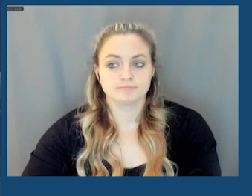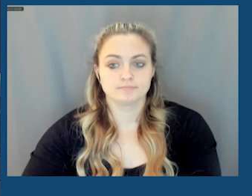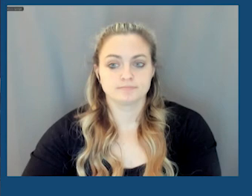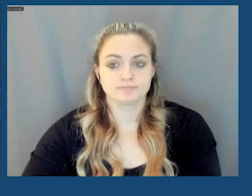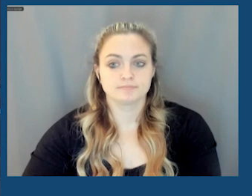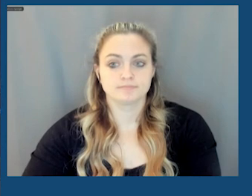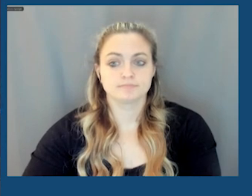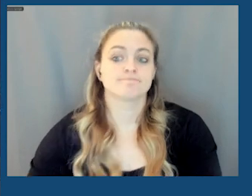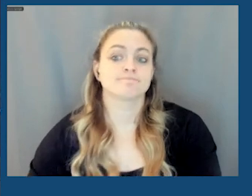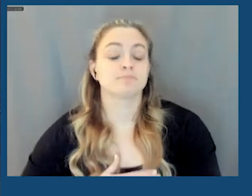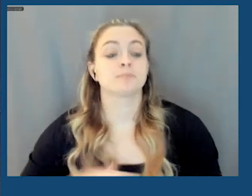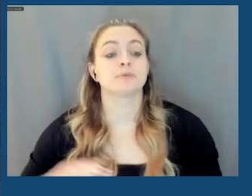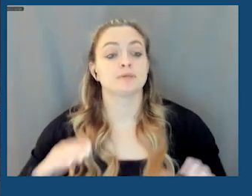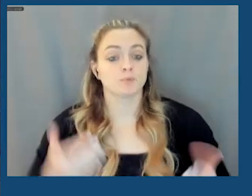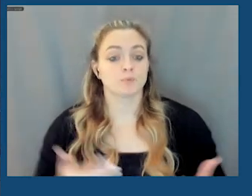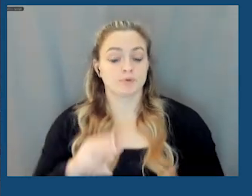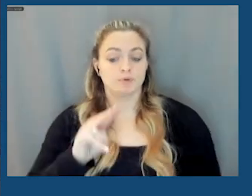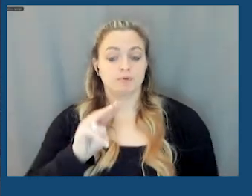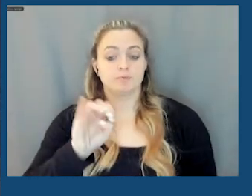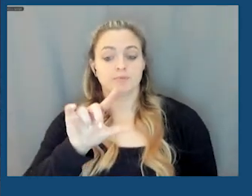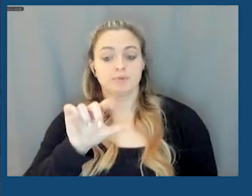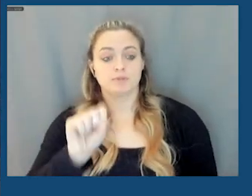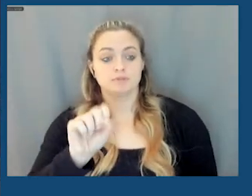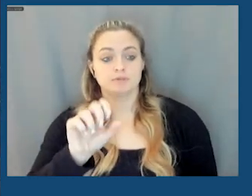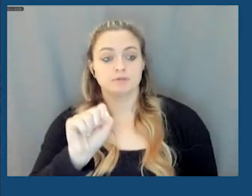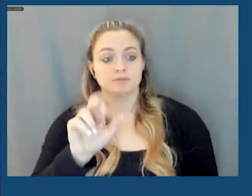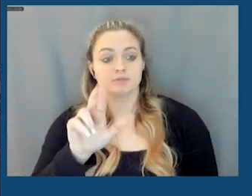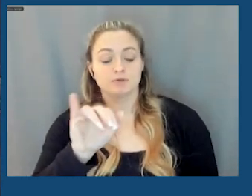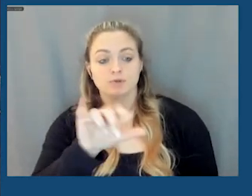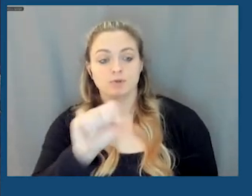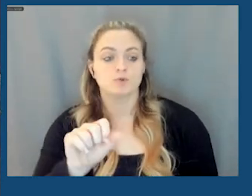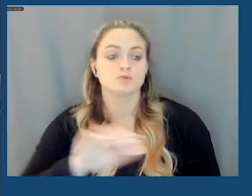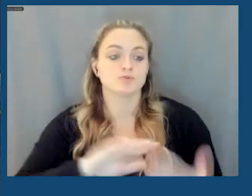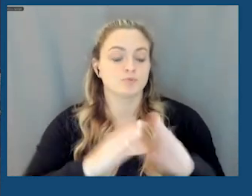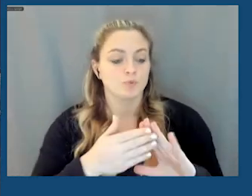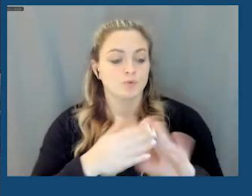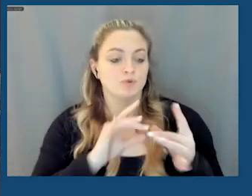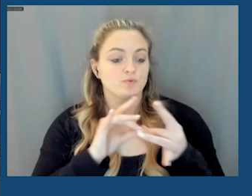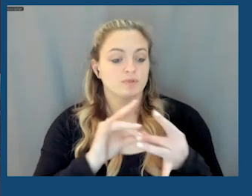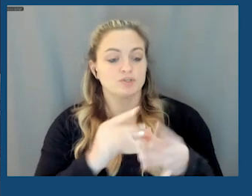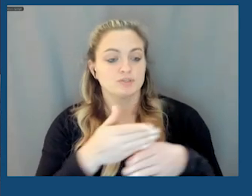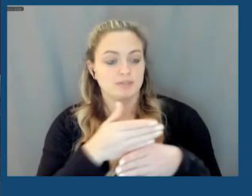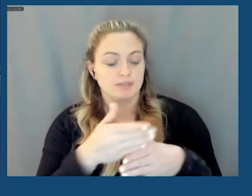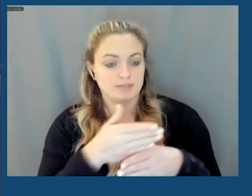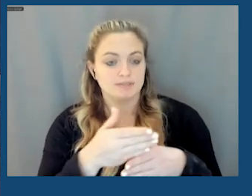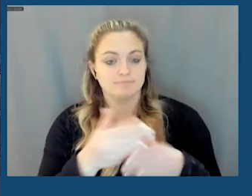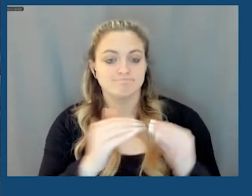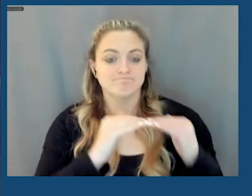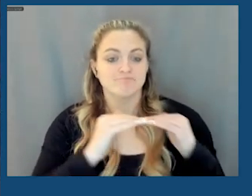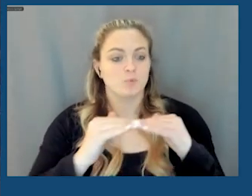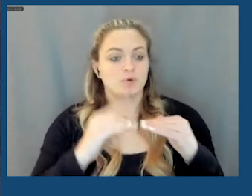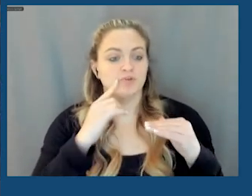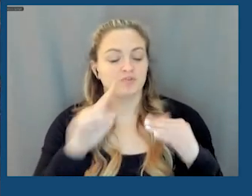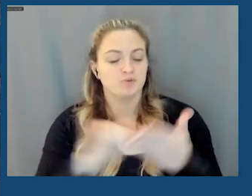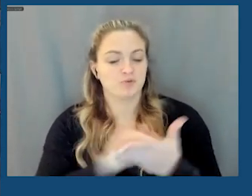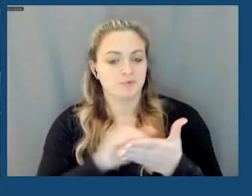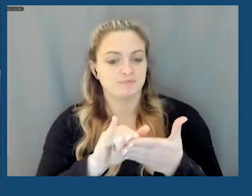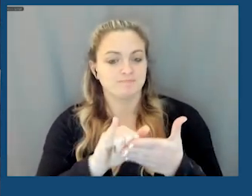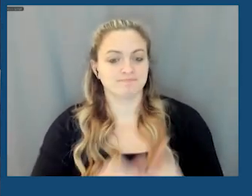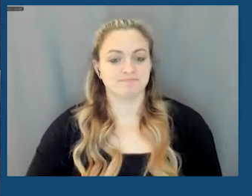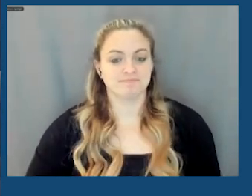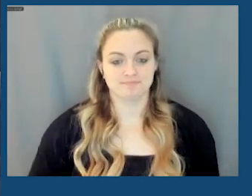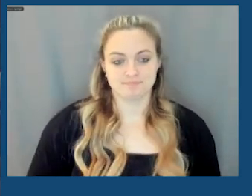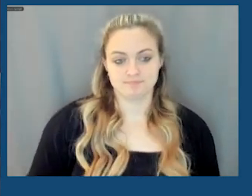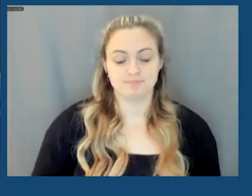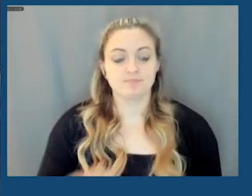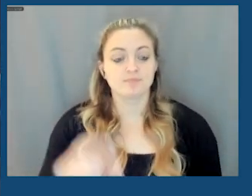Please welcome Melissa Sklarz, Community Relations Liaison, Equality, New York.